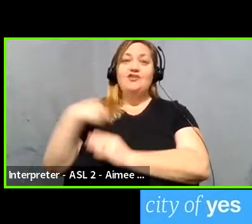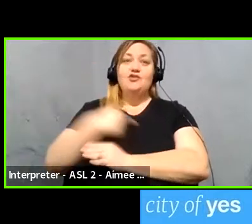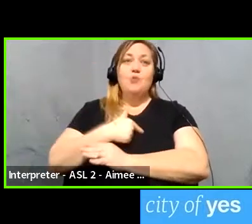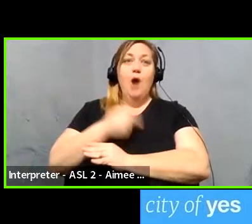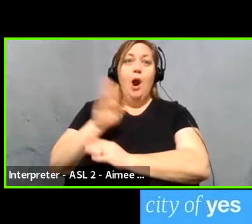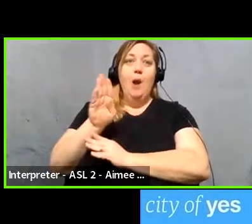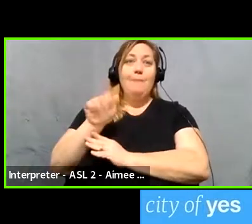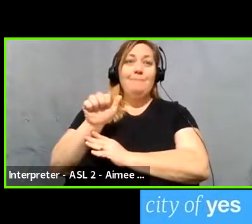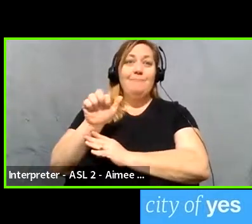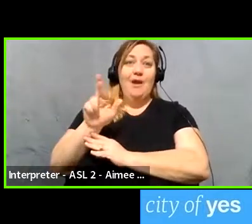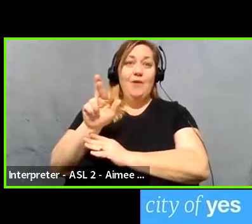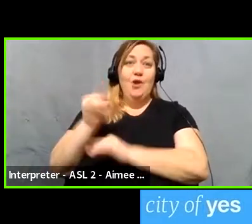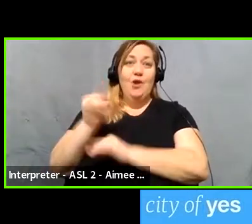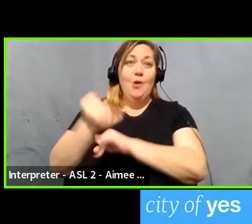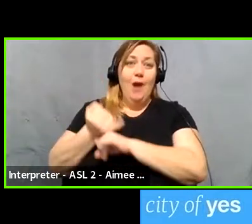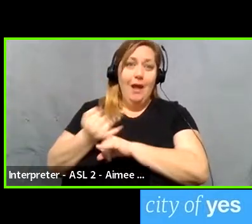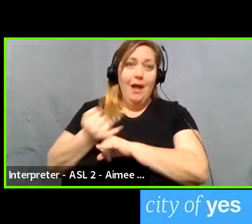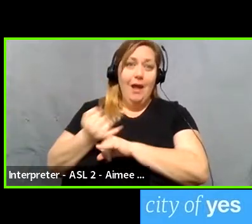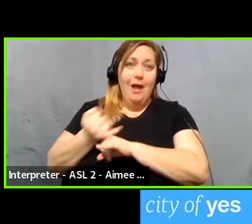island?